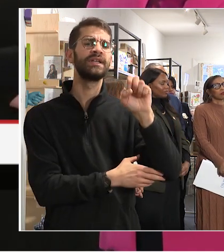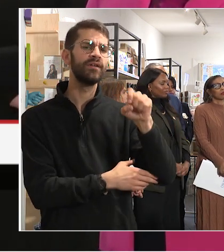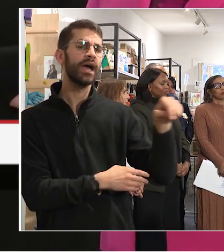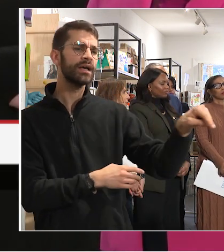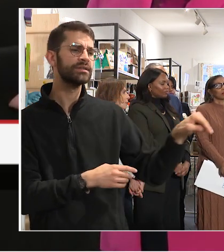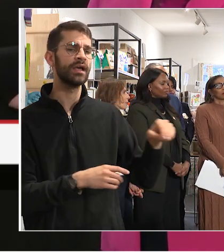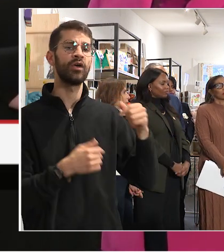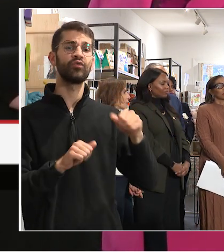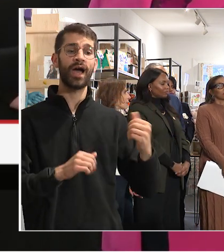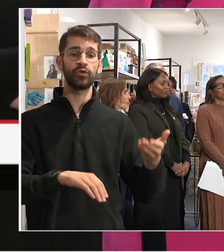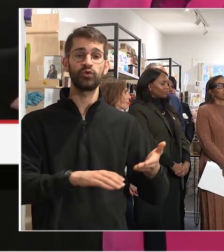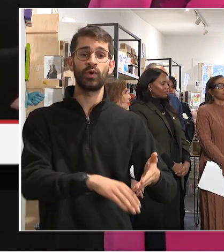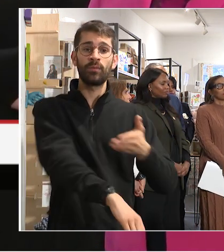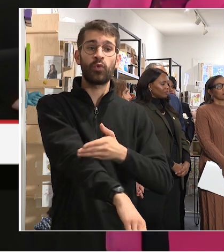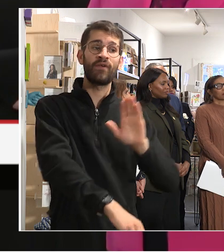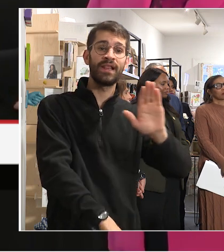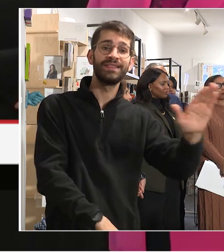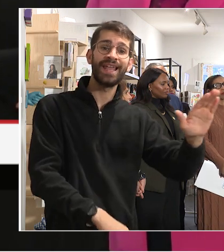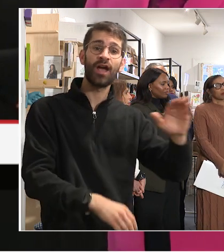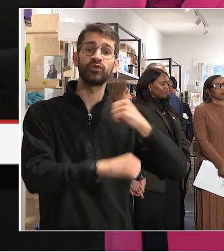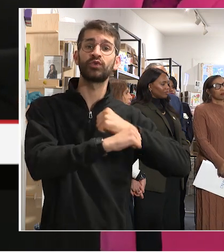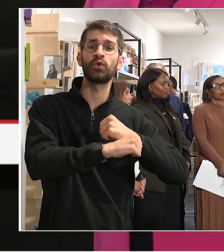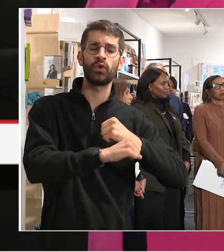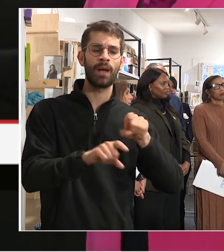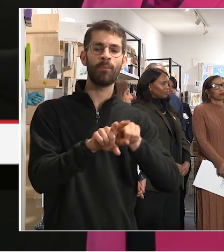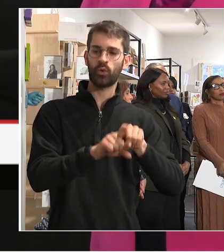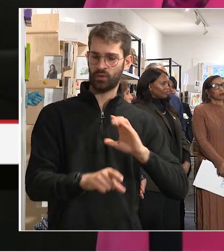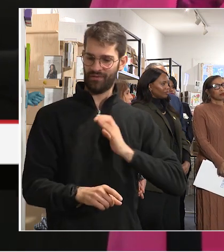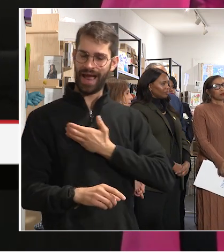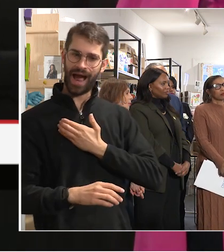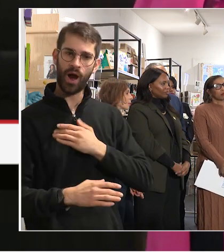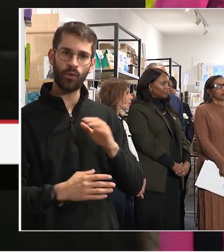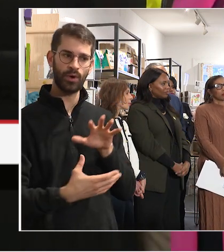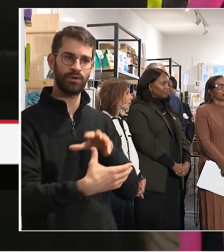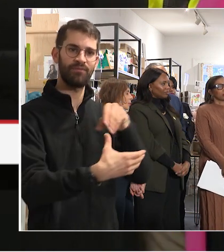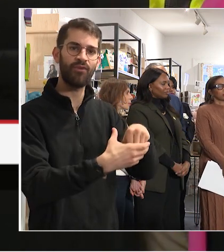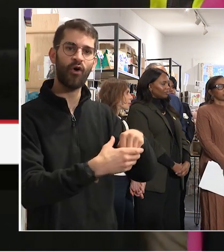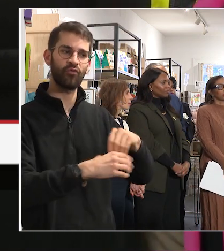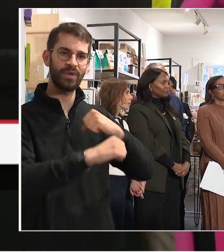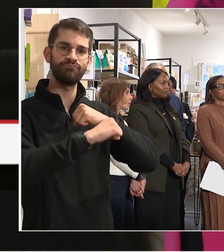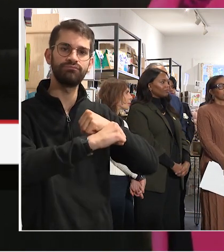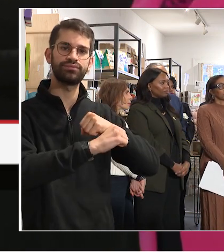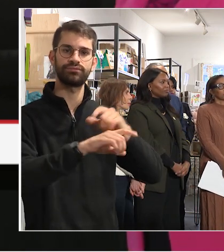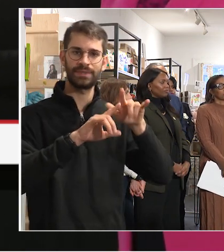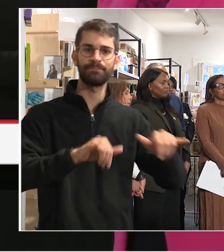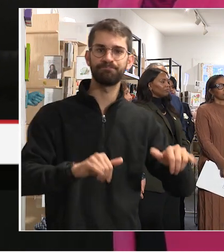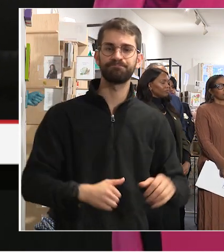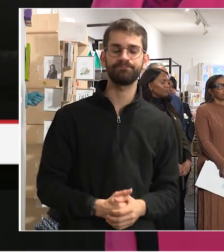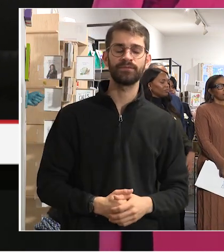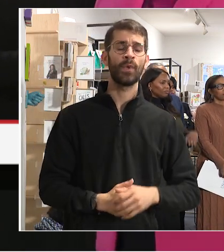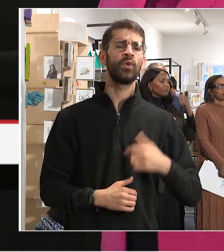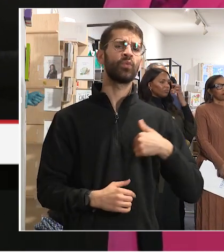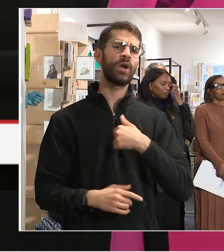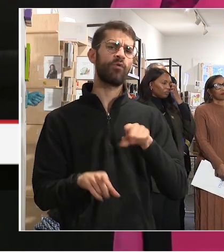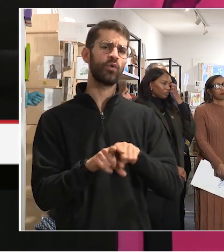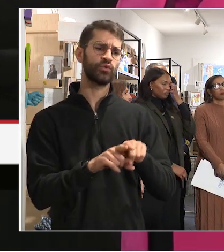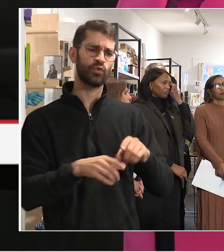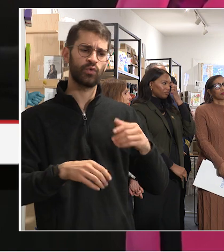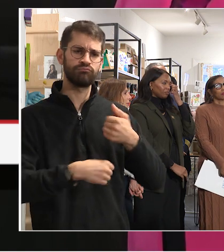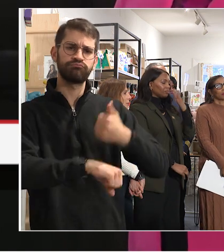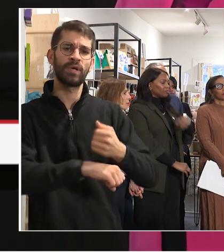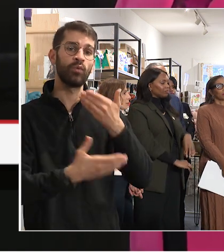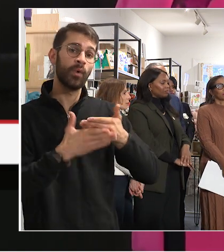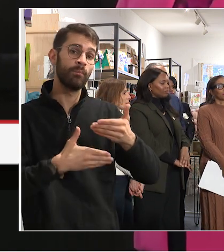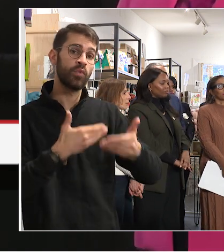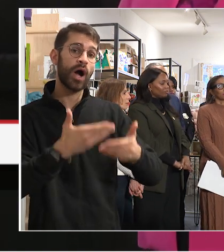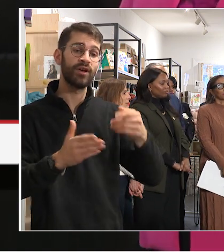our security postures in those areas. One of the things I do want to highlight is our detectives have made very good progress identifying